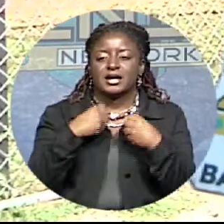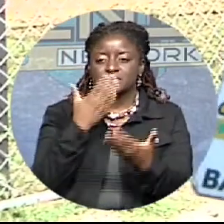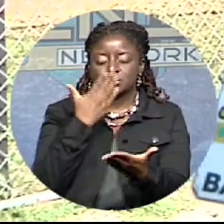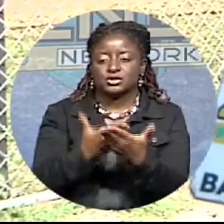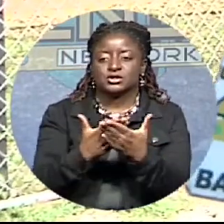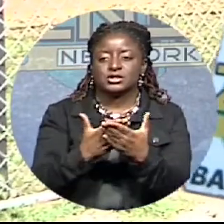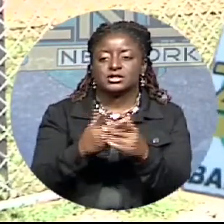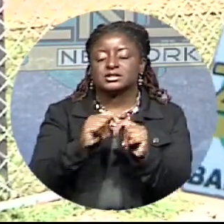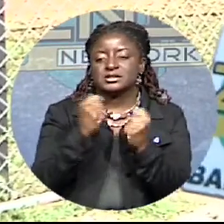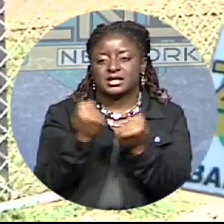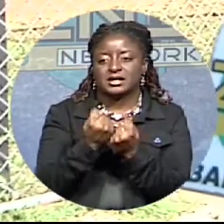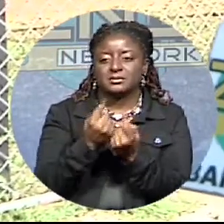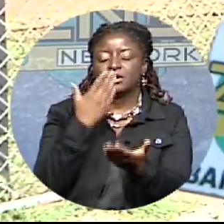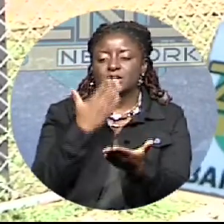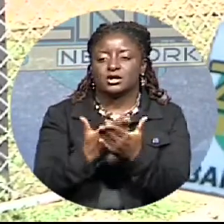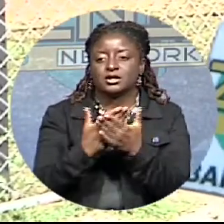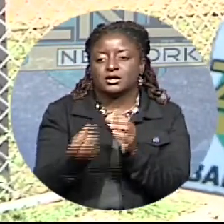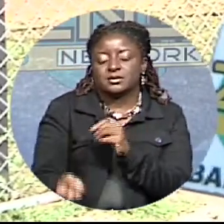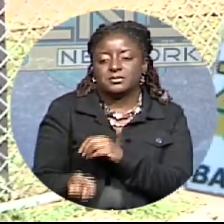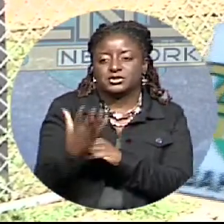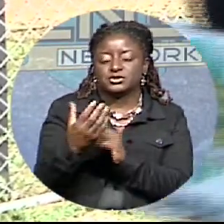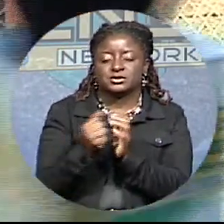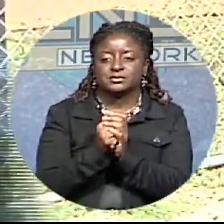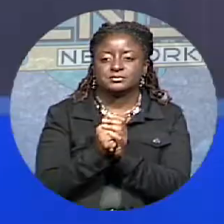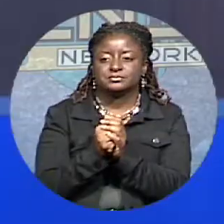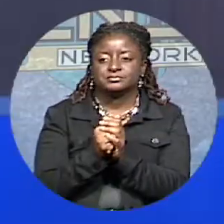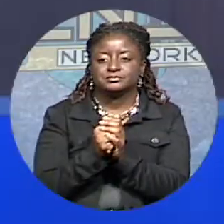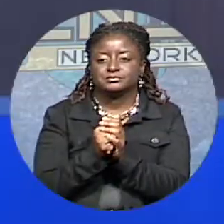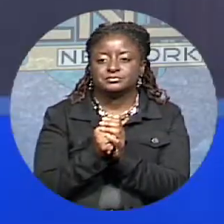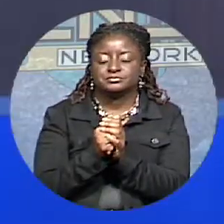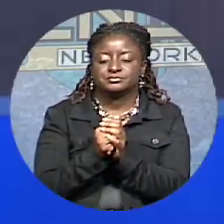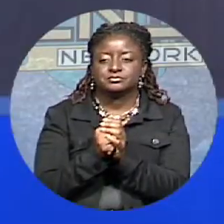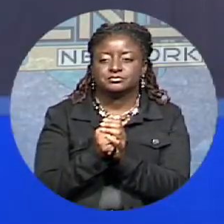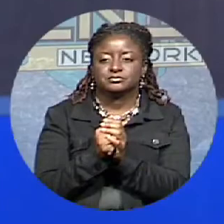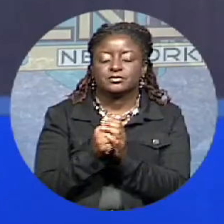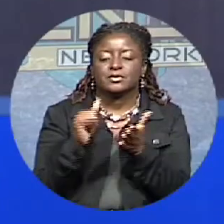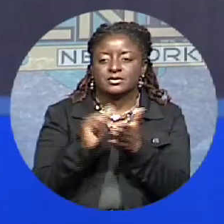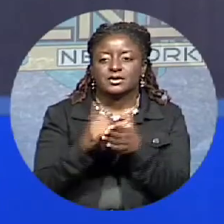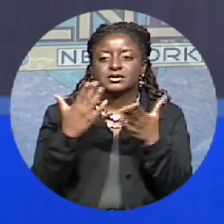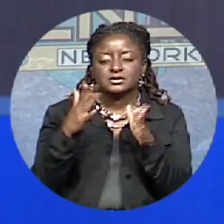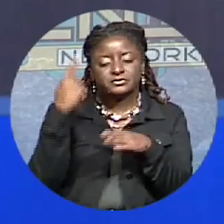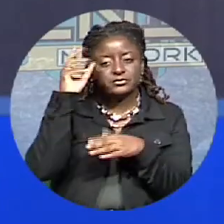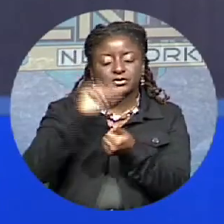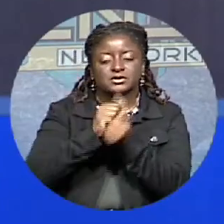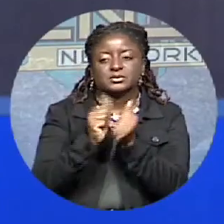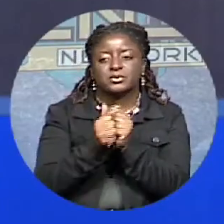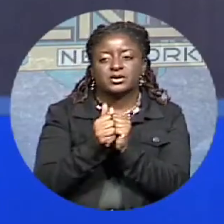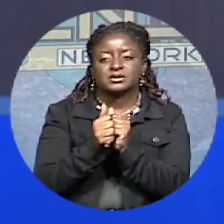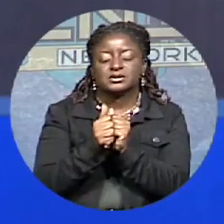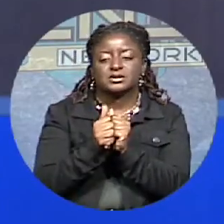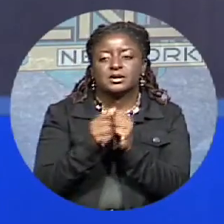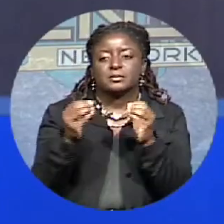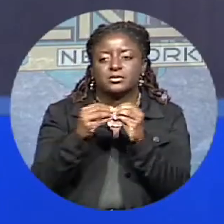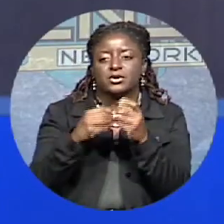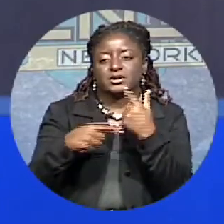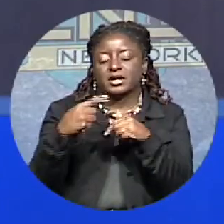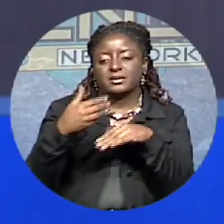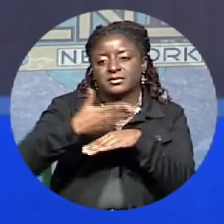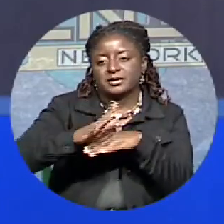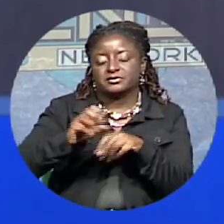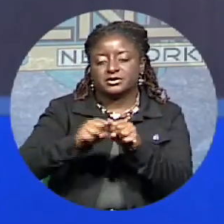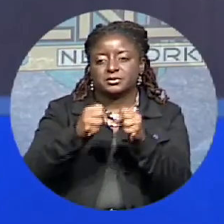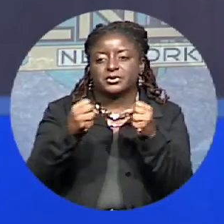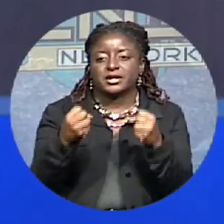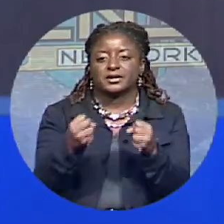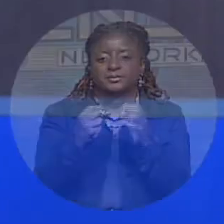pitcher. But I think the sleeper team is the Shippers team. And that will do it for sports. But don't go anywhere, there's more to come after the break.